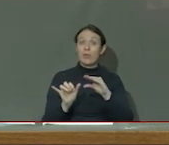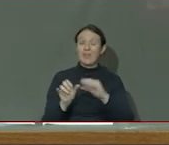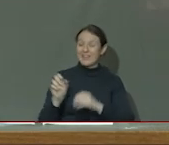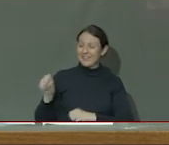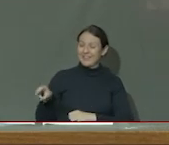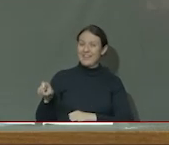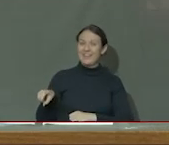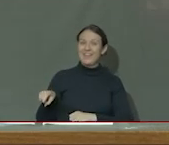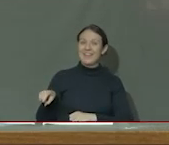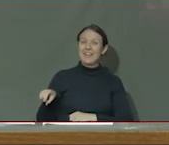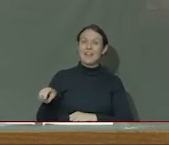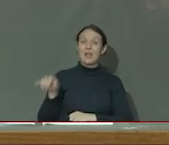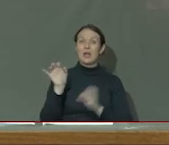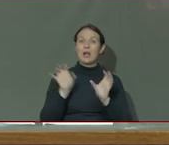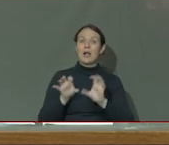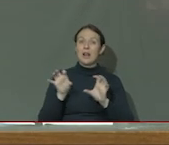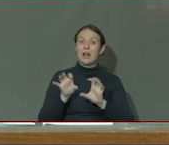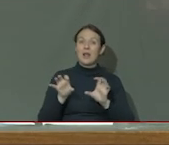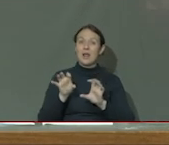is what color?